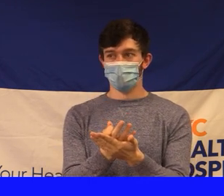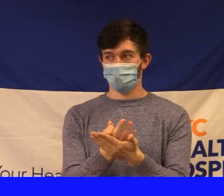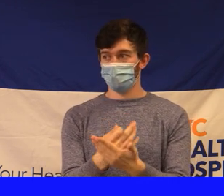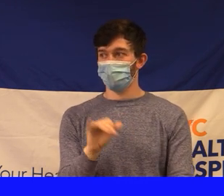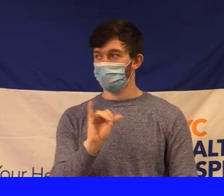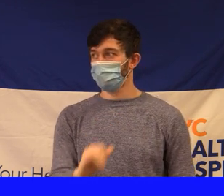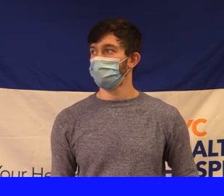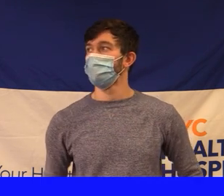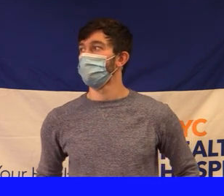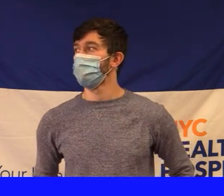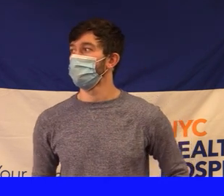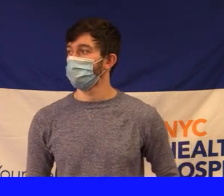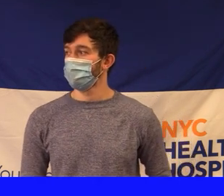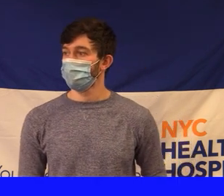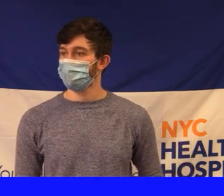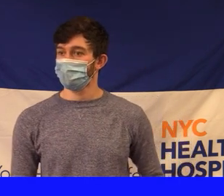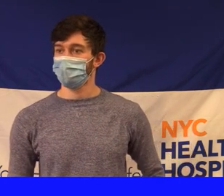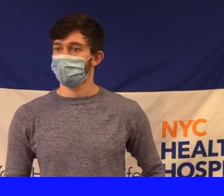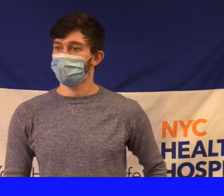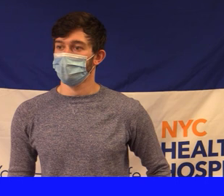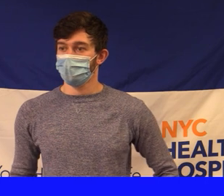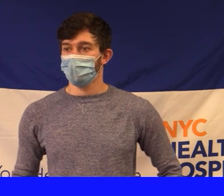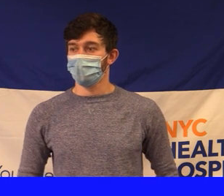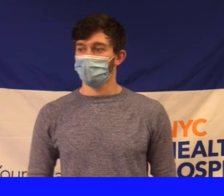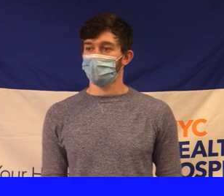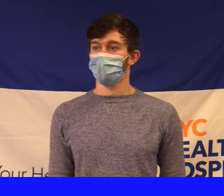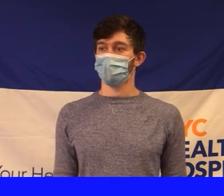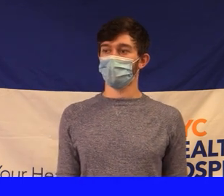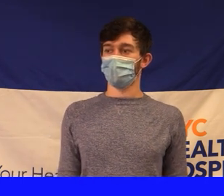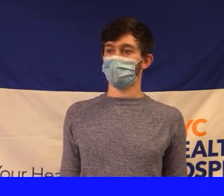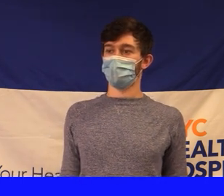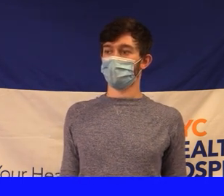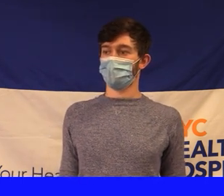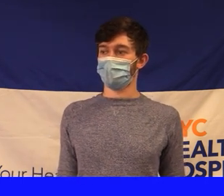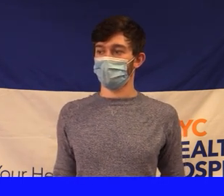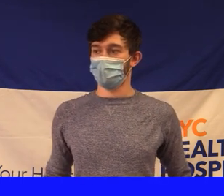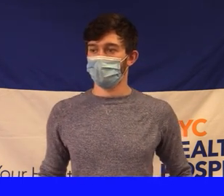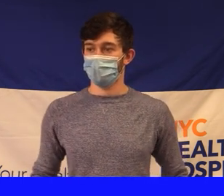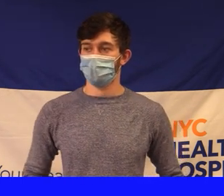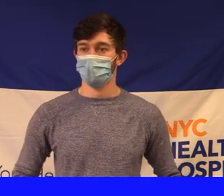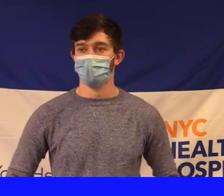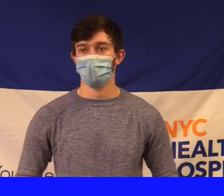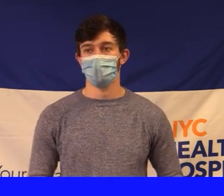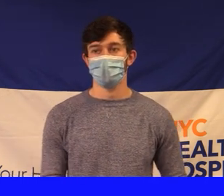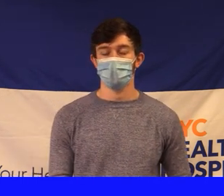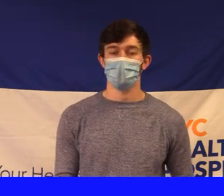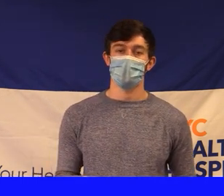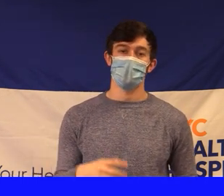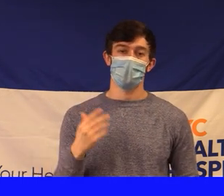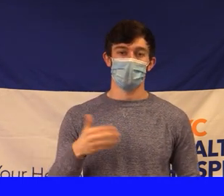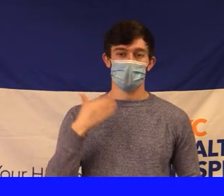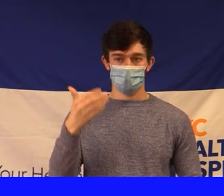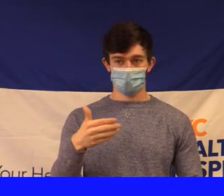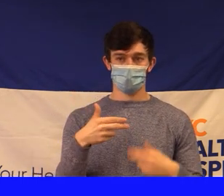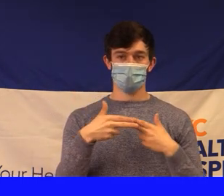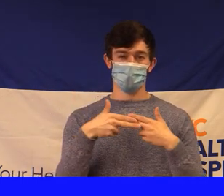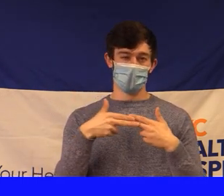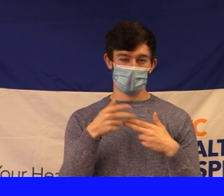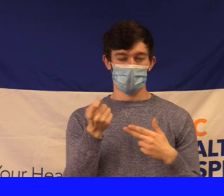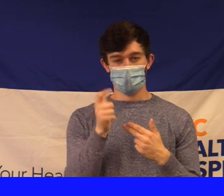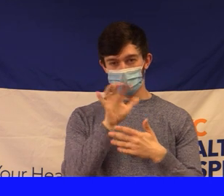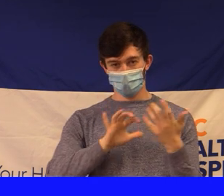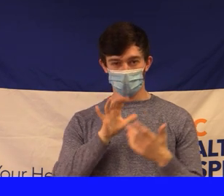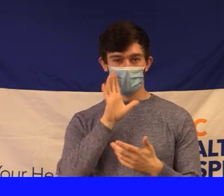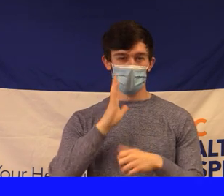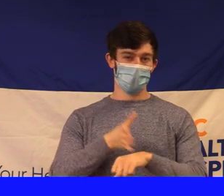improvement. The next slide is a reflection, a little bit confusing. I will have a different version of this for the full board